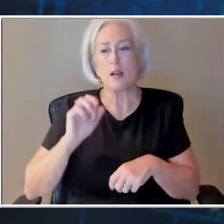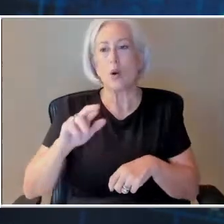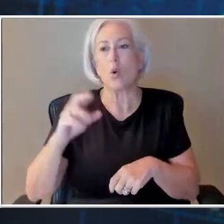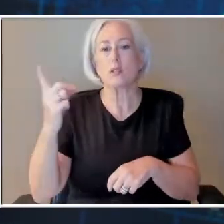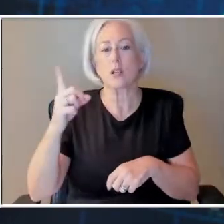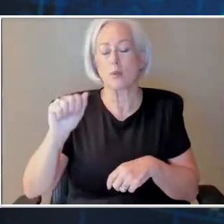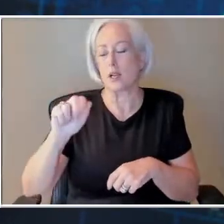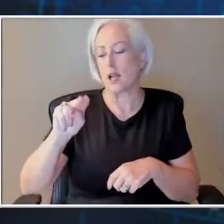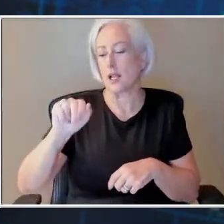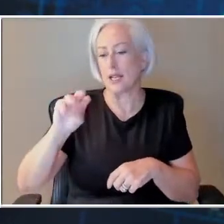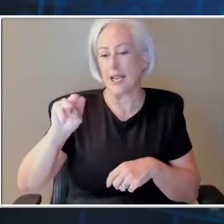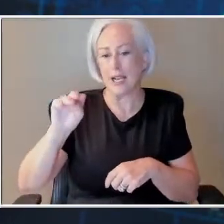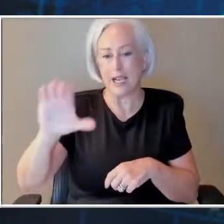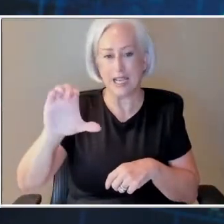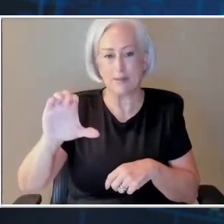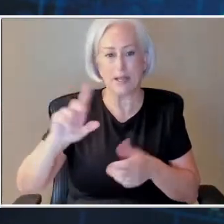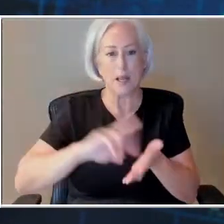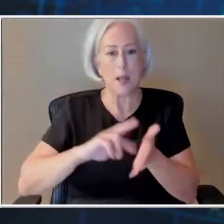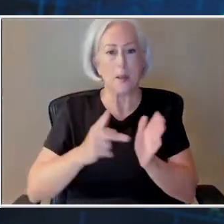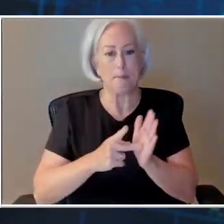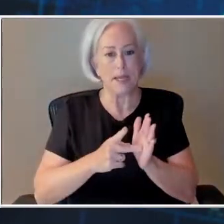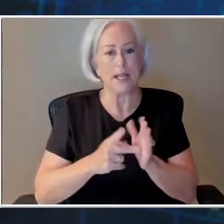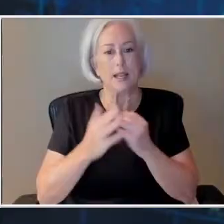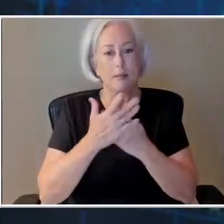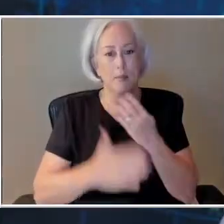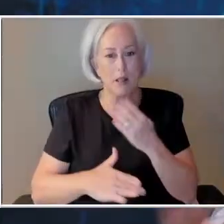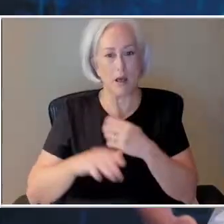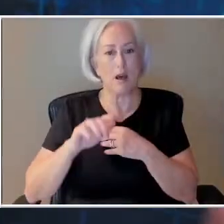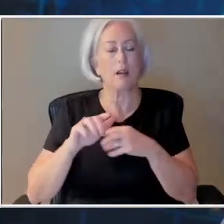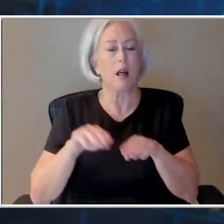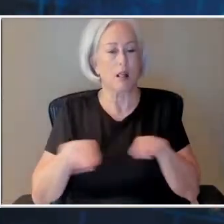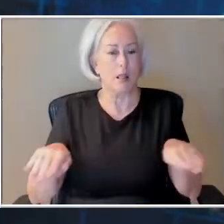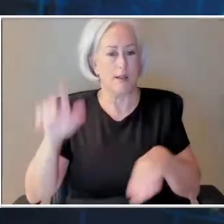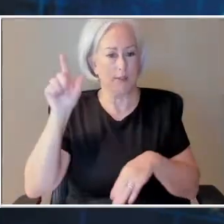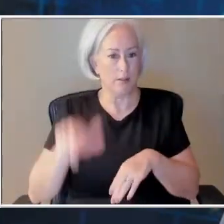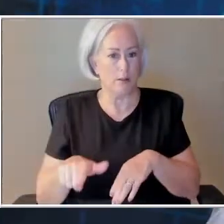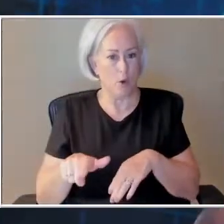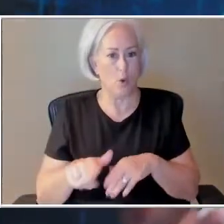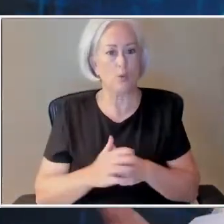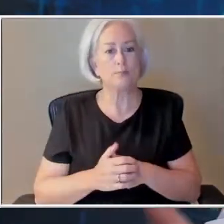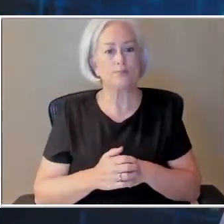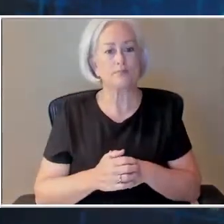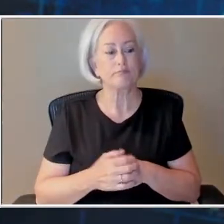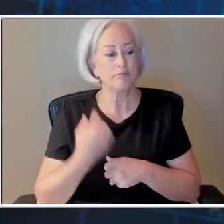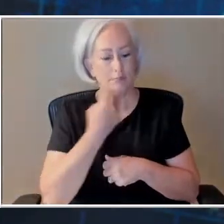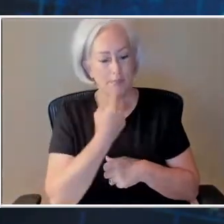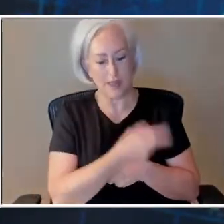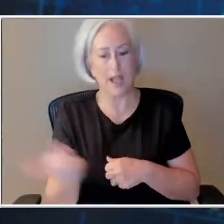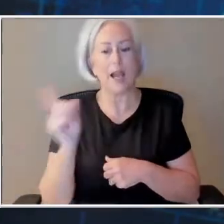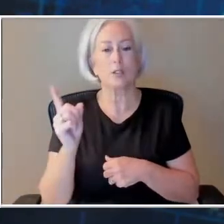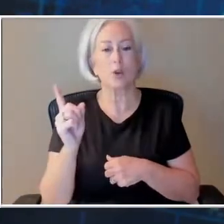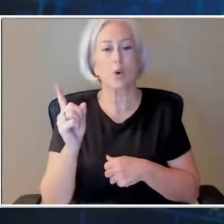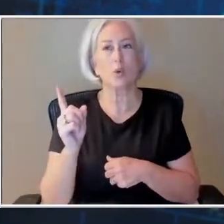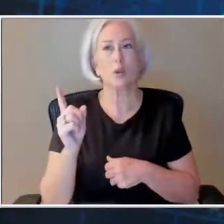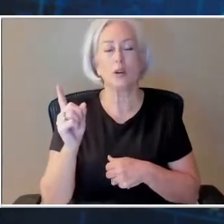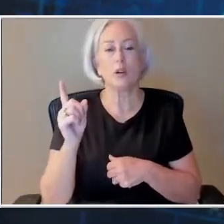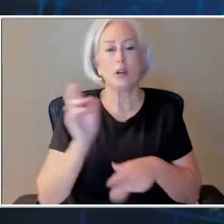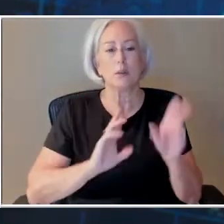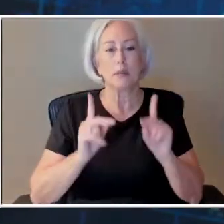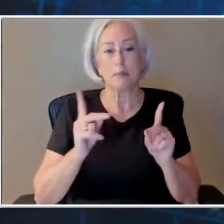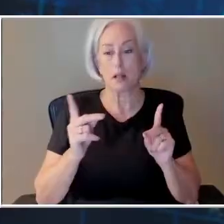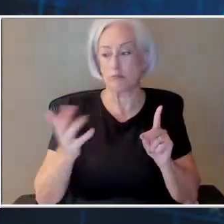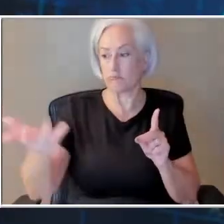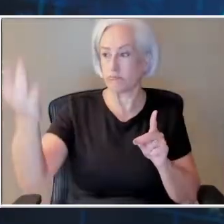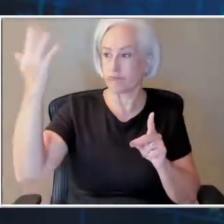levels is low. But now we are, I think as I was telling everybody about like 30 years ago, now we're advancing, we're realizing